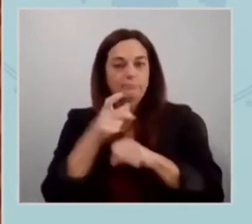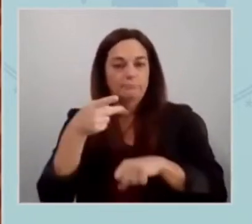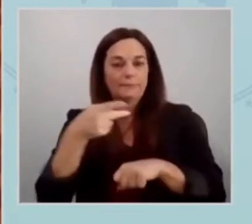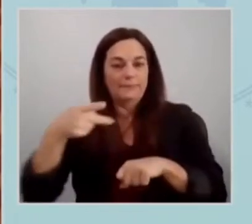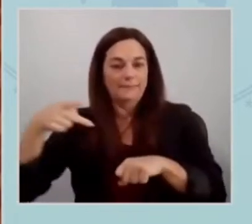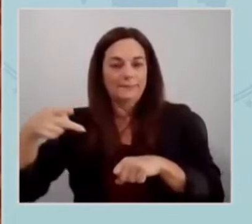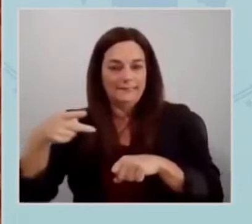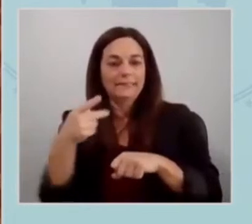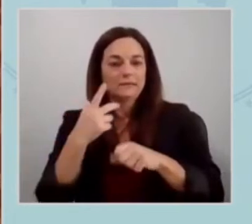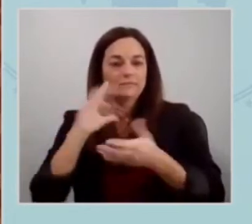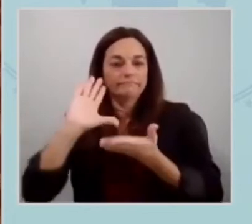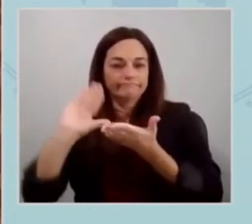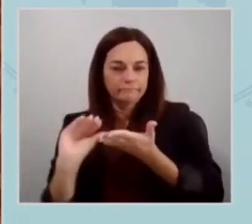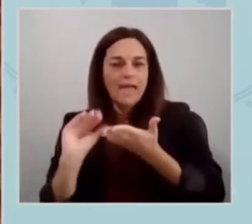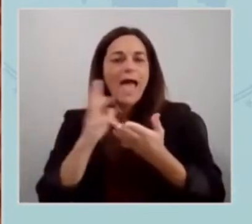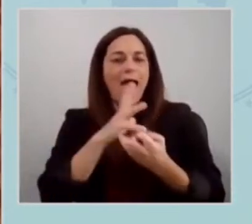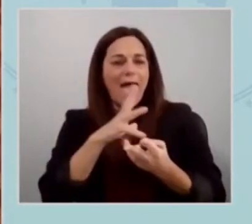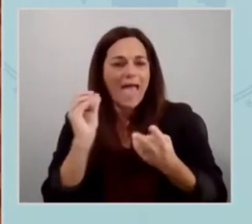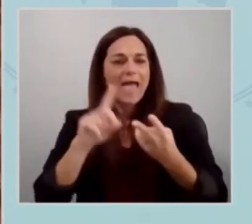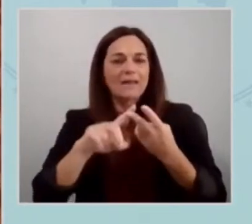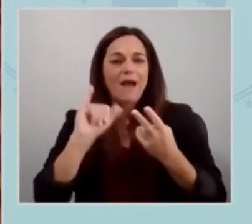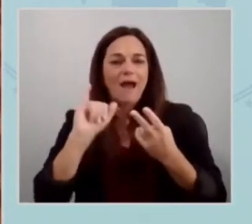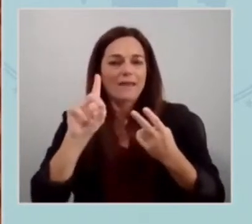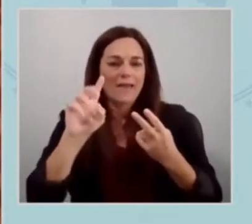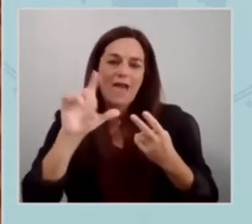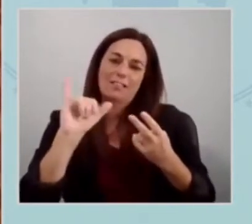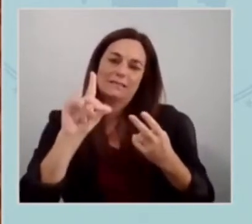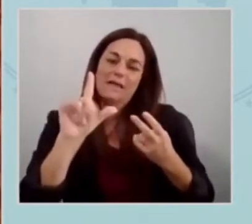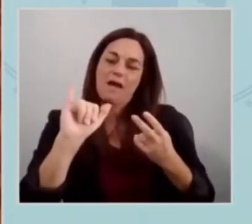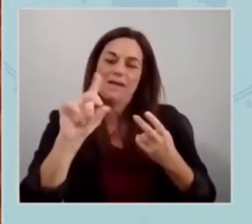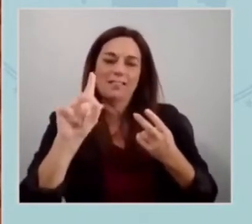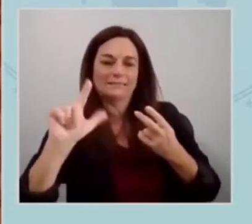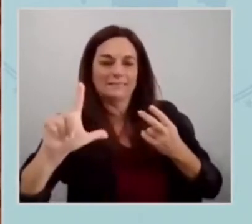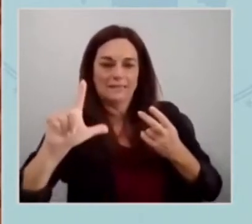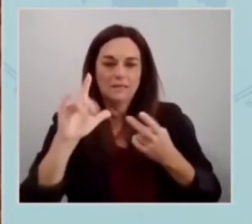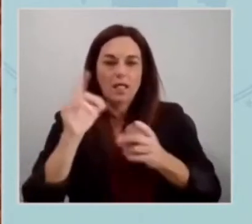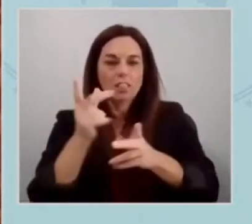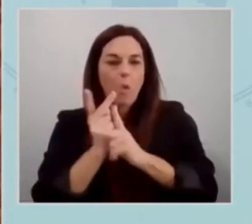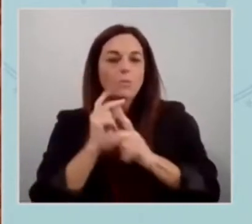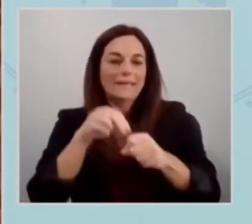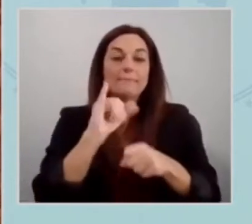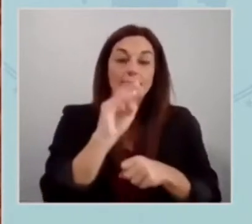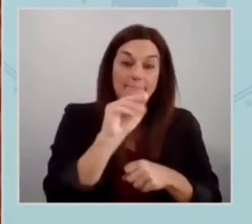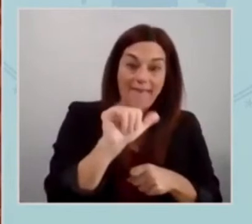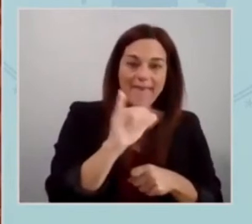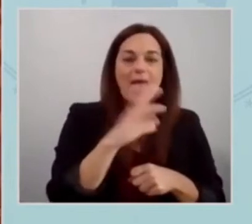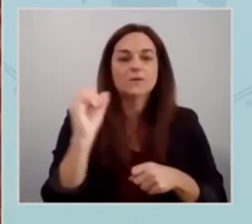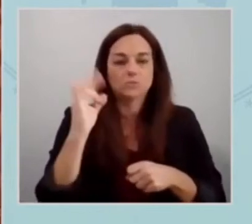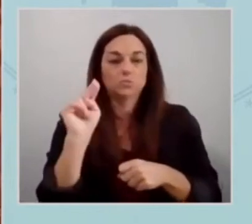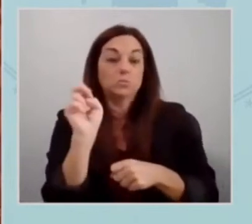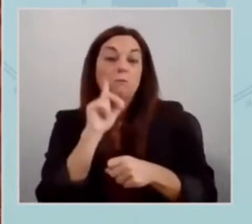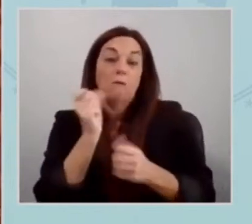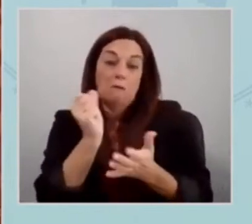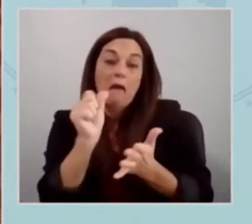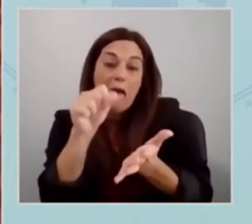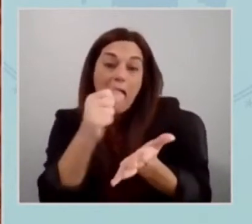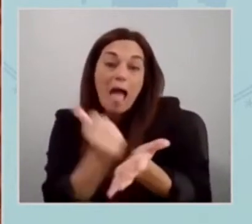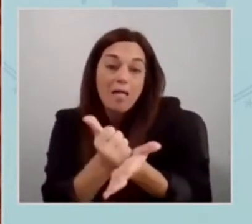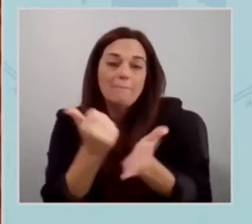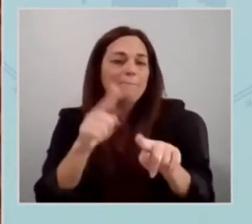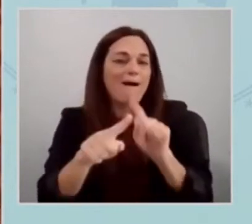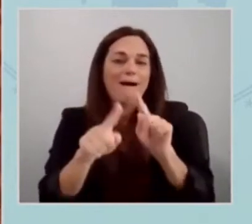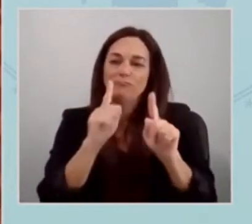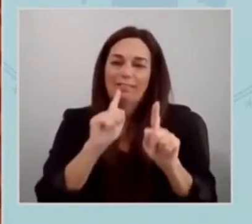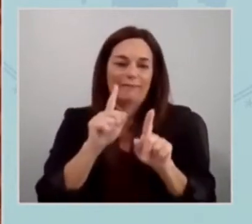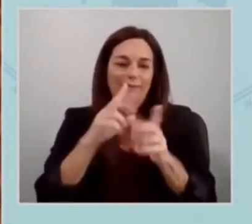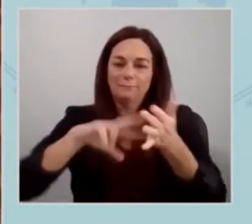initially missed out on the first round of PPP, but in the end, we did receive a PPP and an EIDL loan in May and in June.